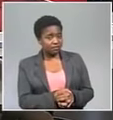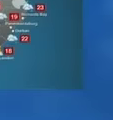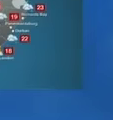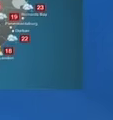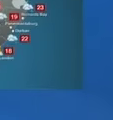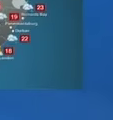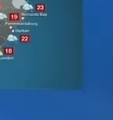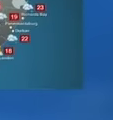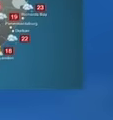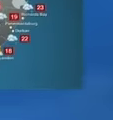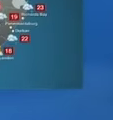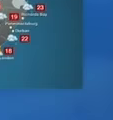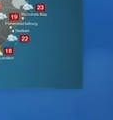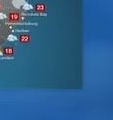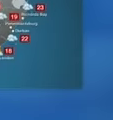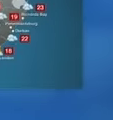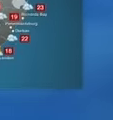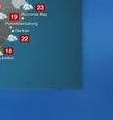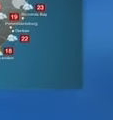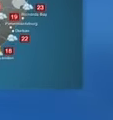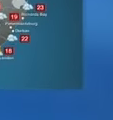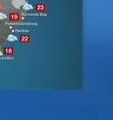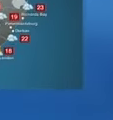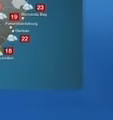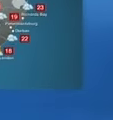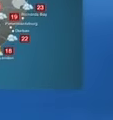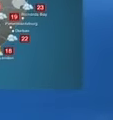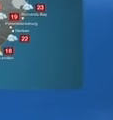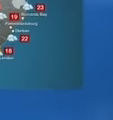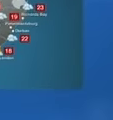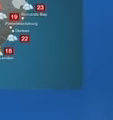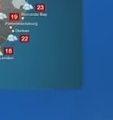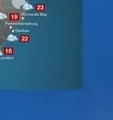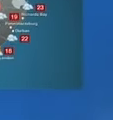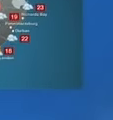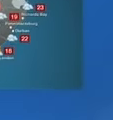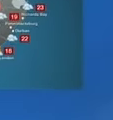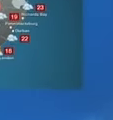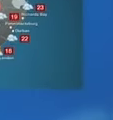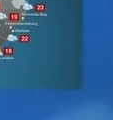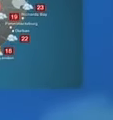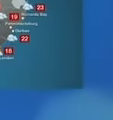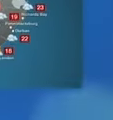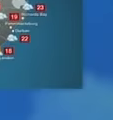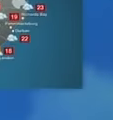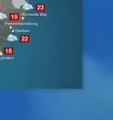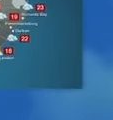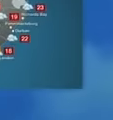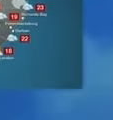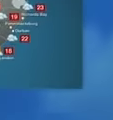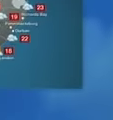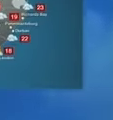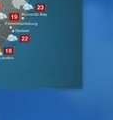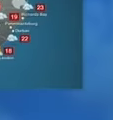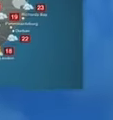Not really, Sally. We actually have not one but two cold fronts that are going to be sweeping across the Western Cape tonight. And